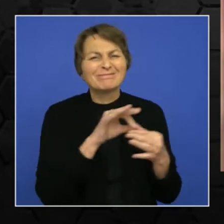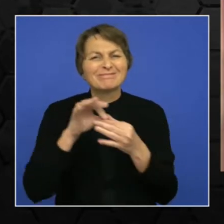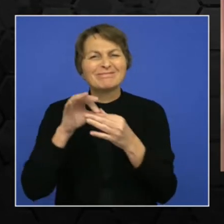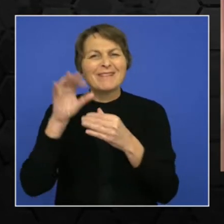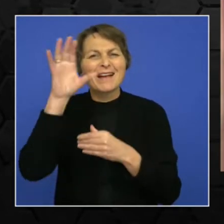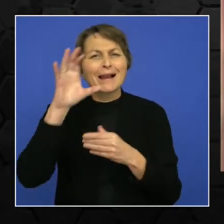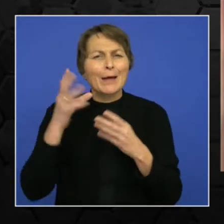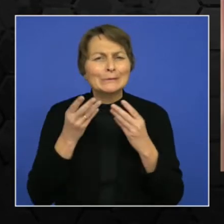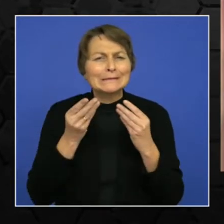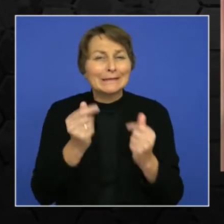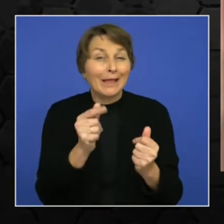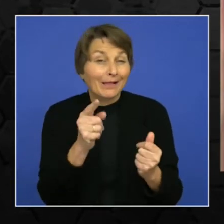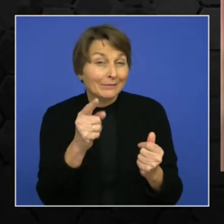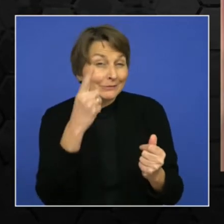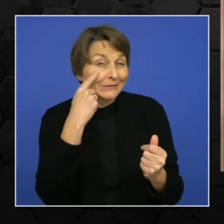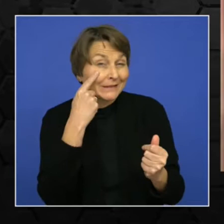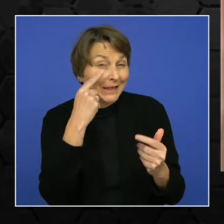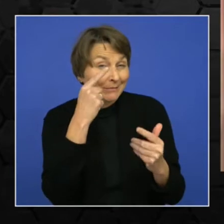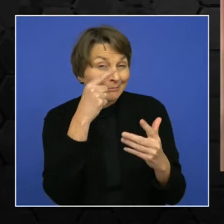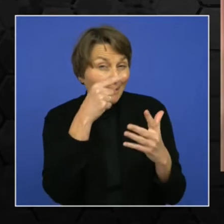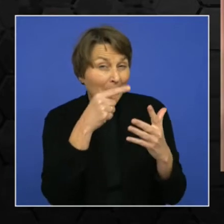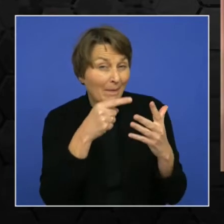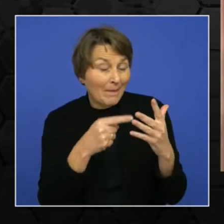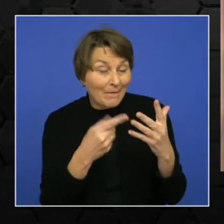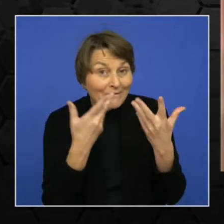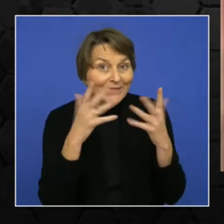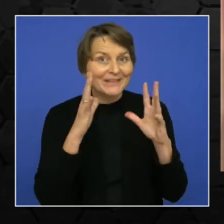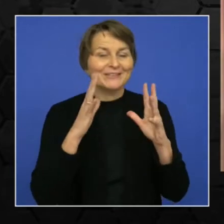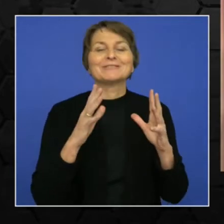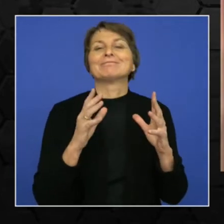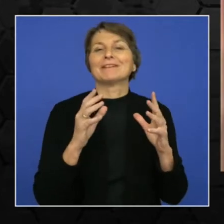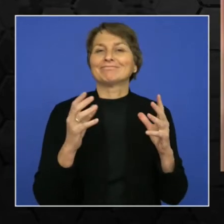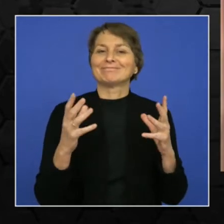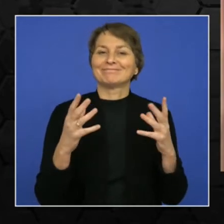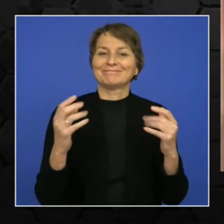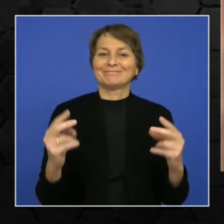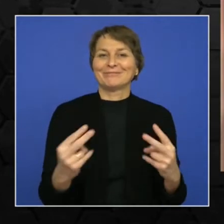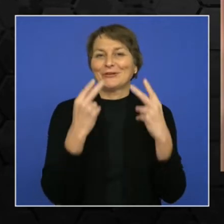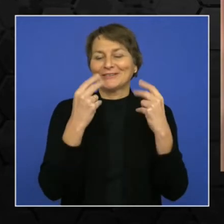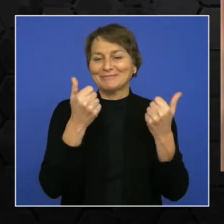Thank you, Loxley. I'll just share my screen quickly.